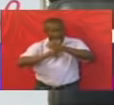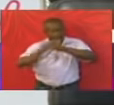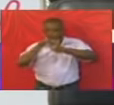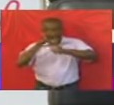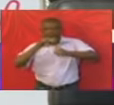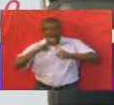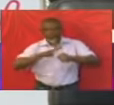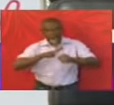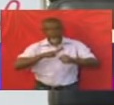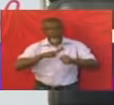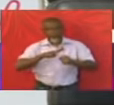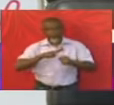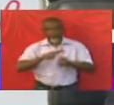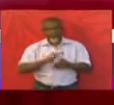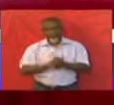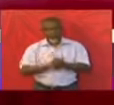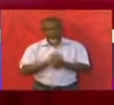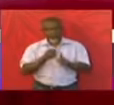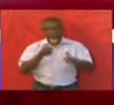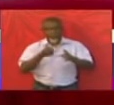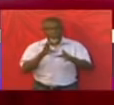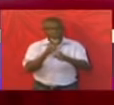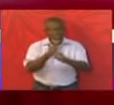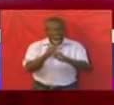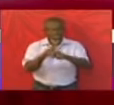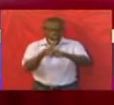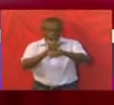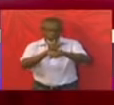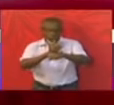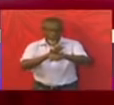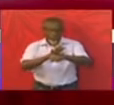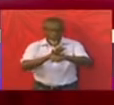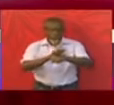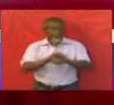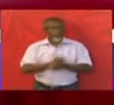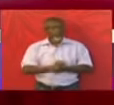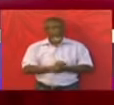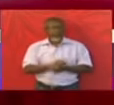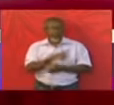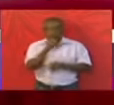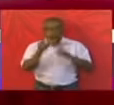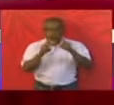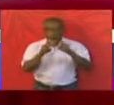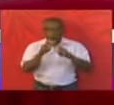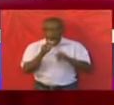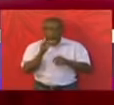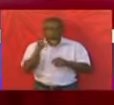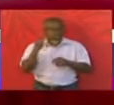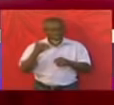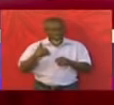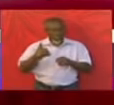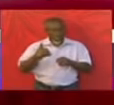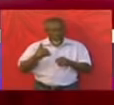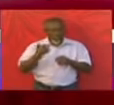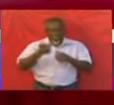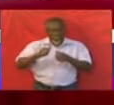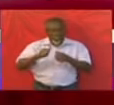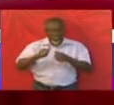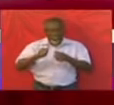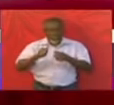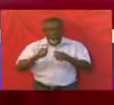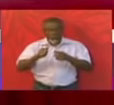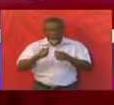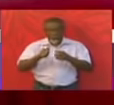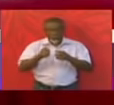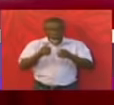virus infection. But will there be side effects, and how is it different from the side effects